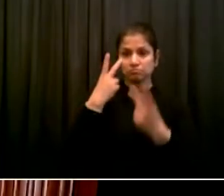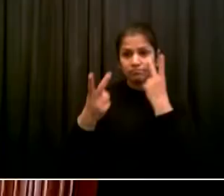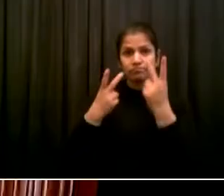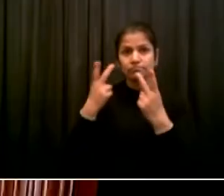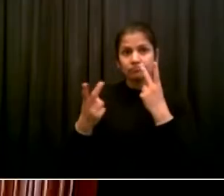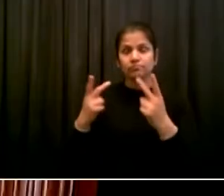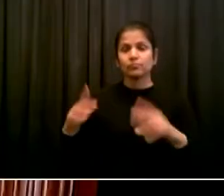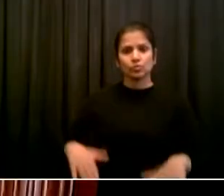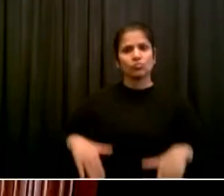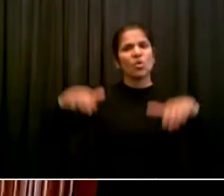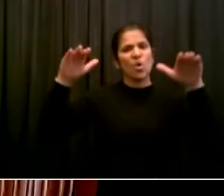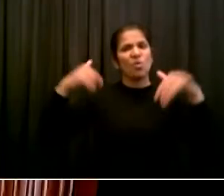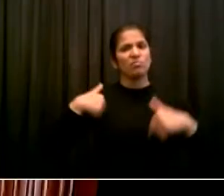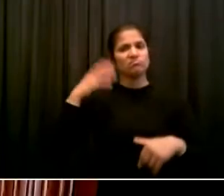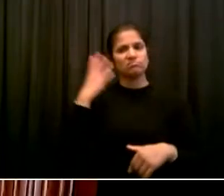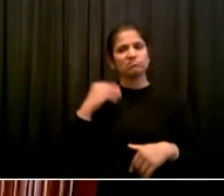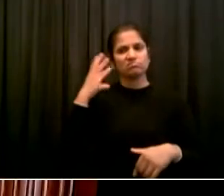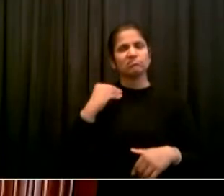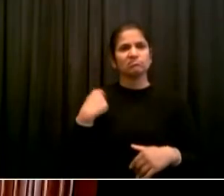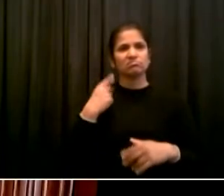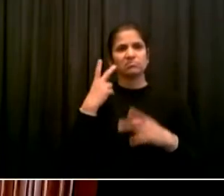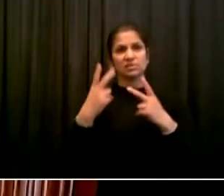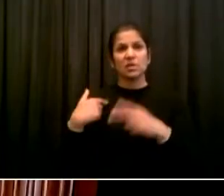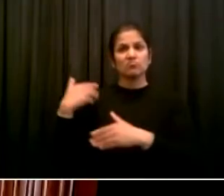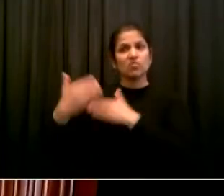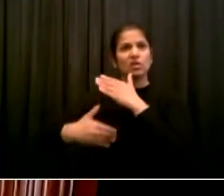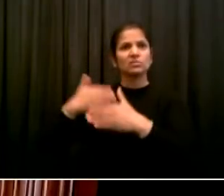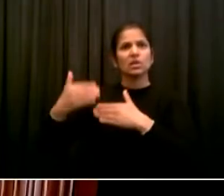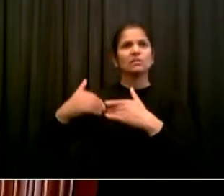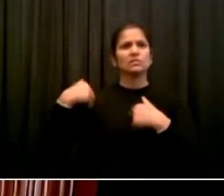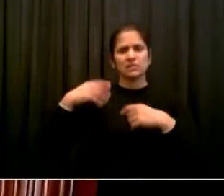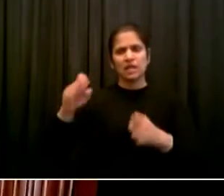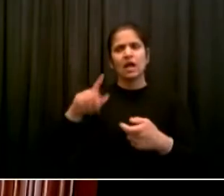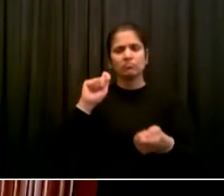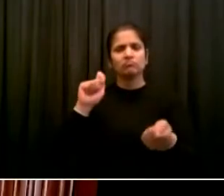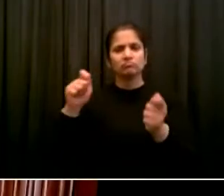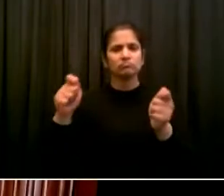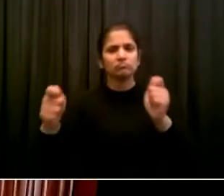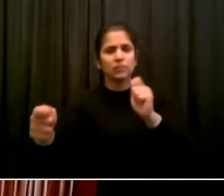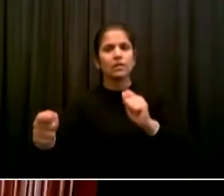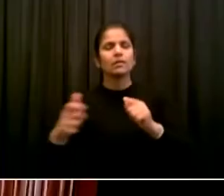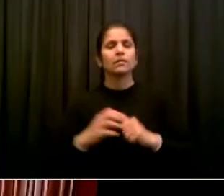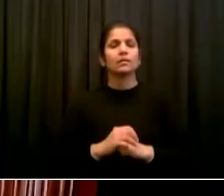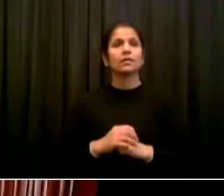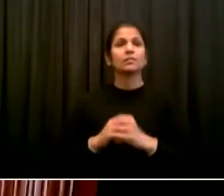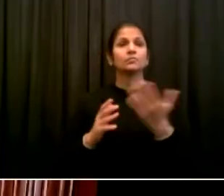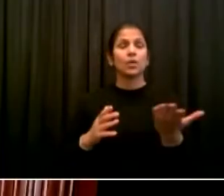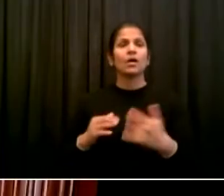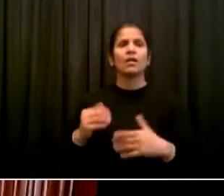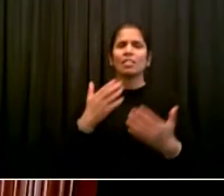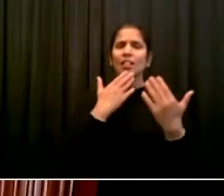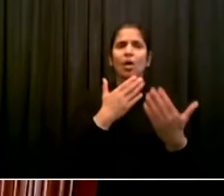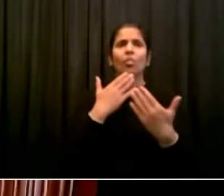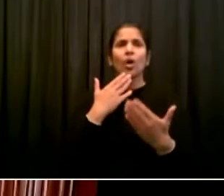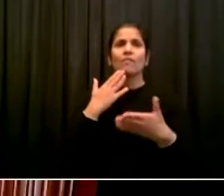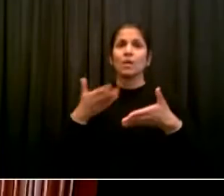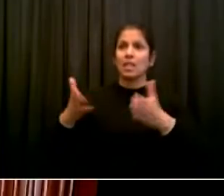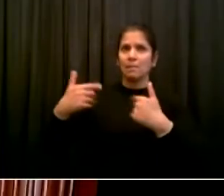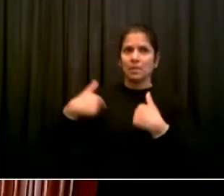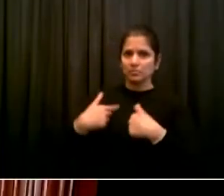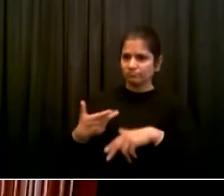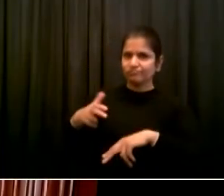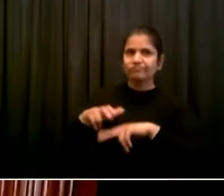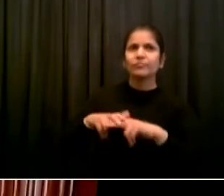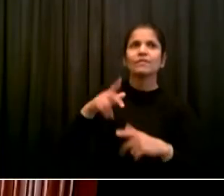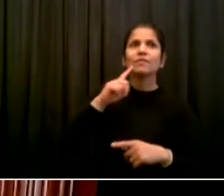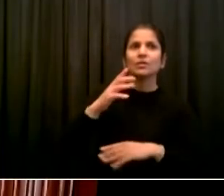a process to be able to see that through, and that I was asked to have a seat at the table to help represent community voice on it. So I'm grateful and I'm